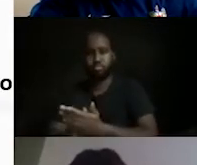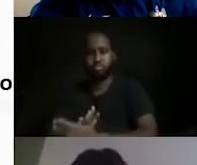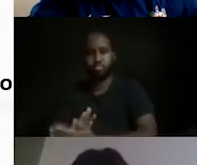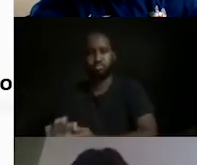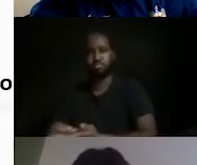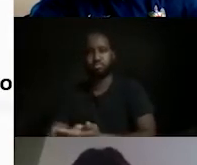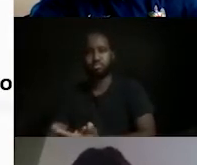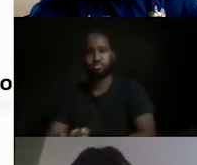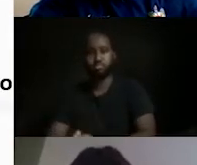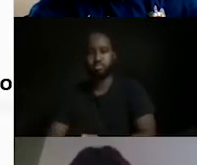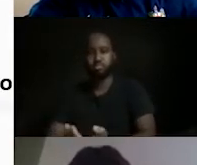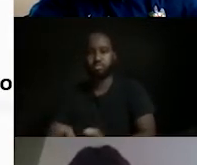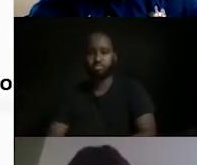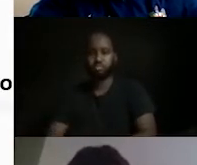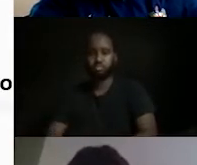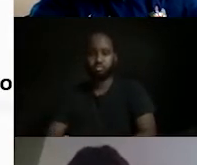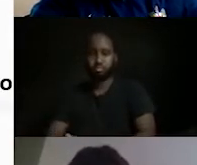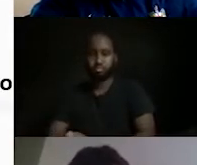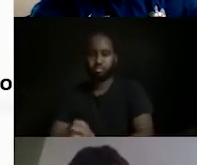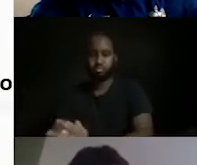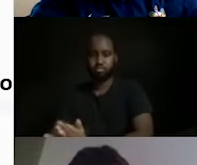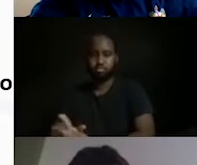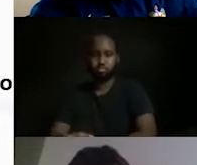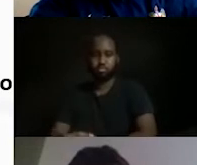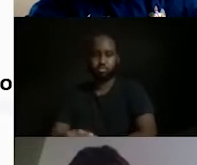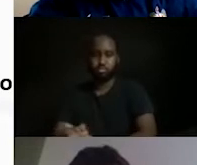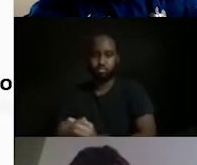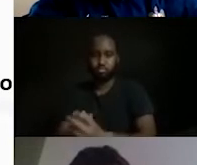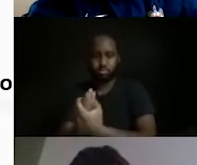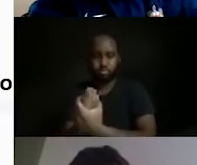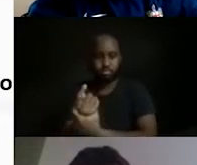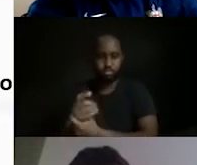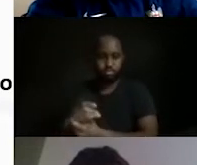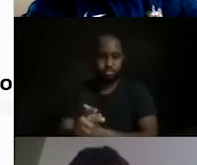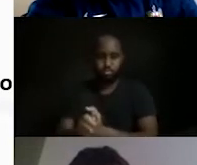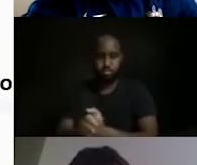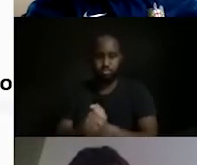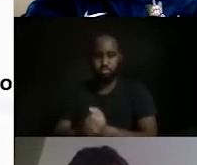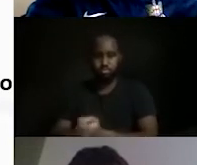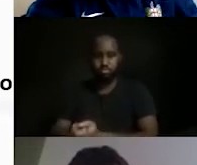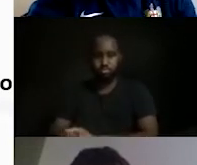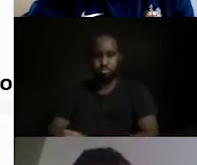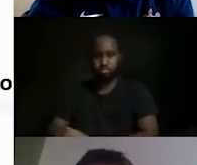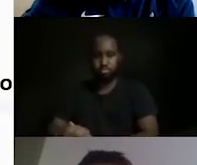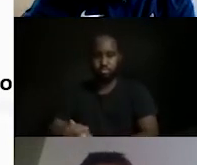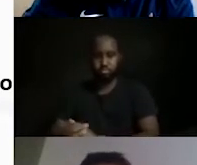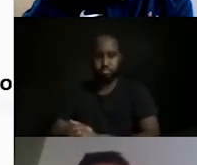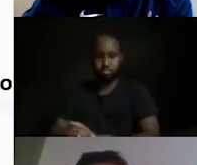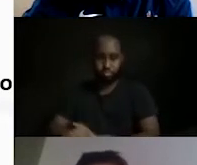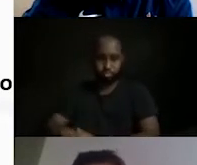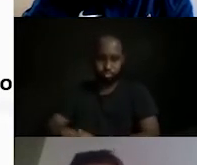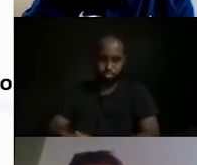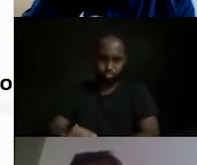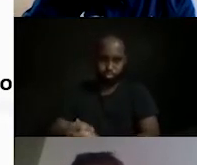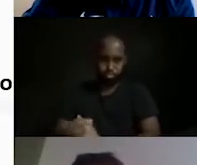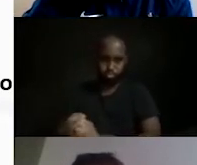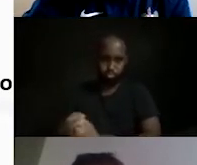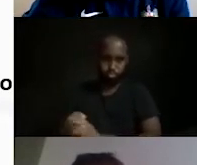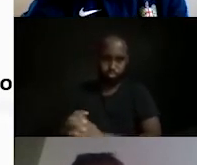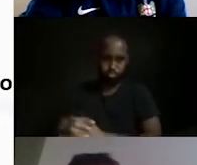And we can write letters of support. We can actually support with writing the bid for with you, so that's the kind of the route we're going